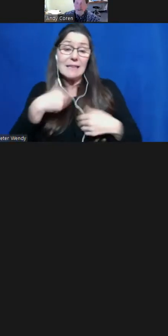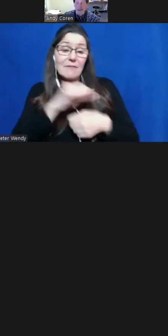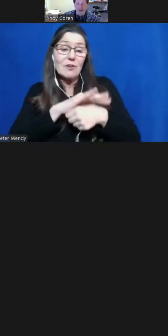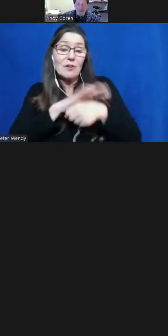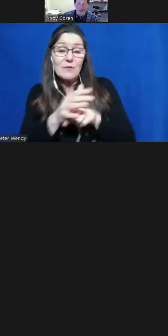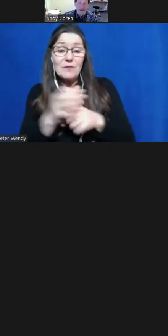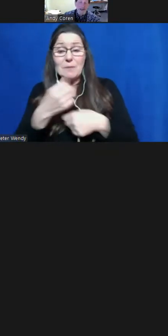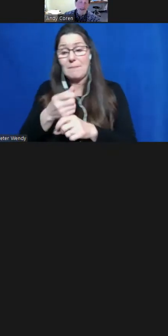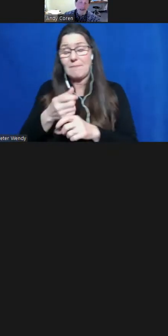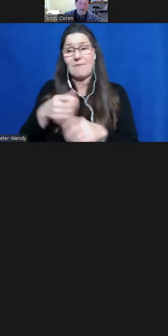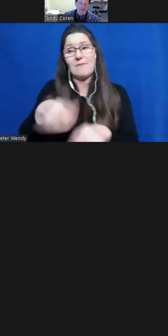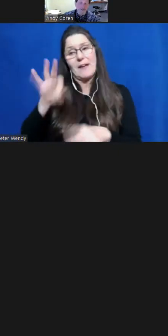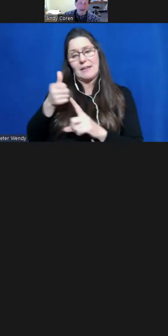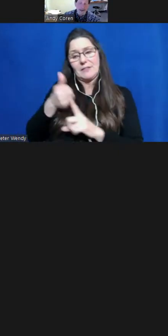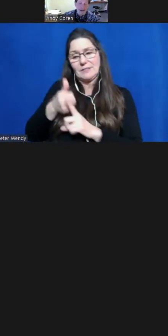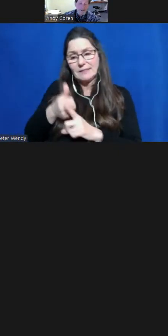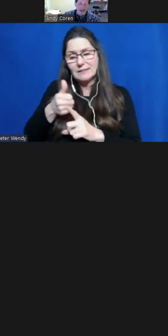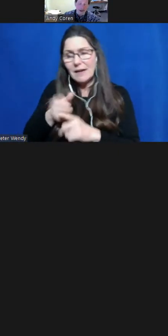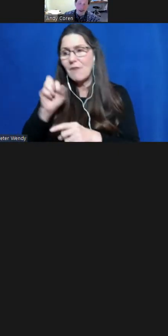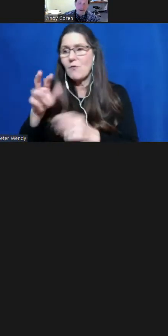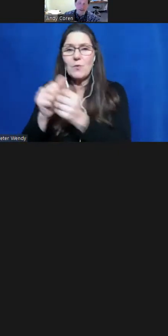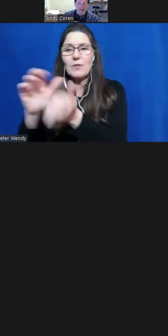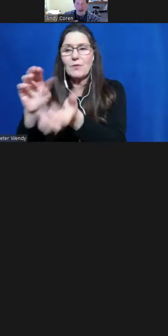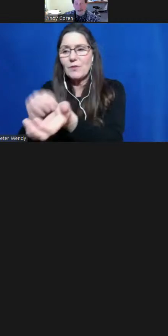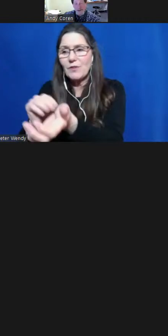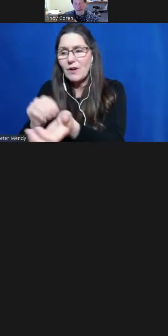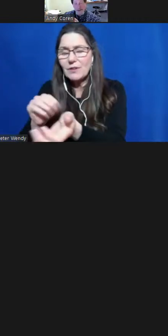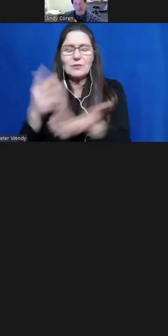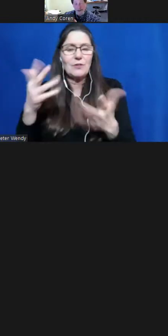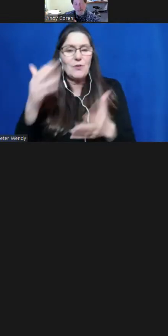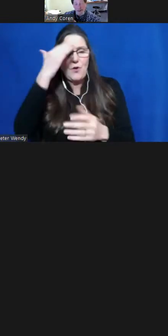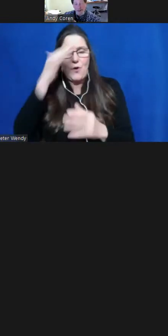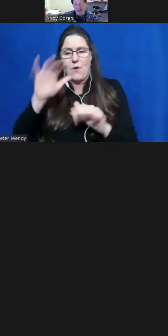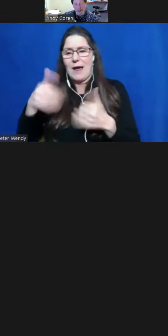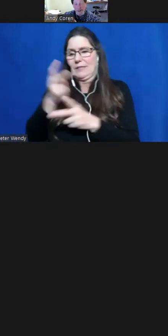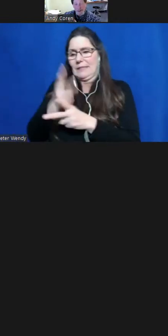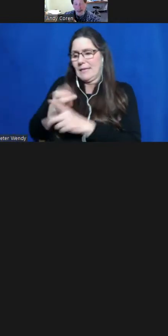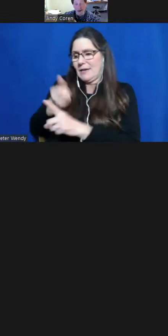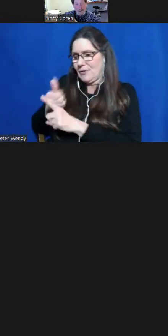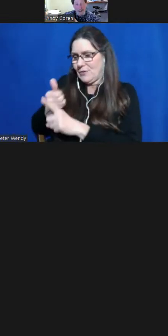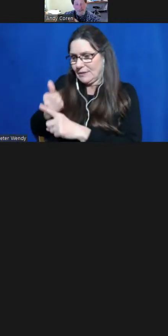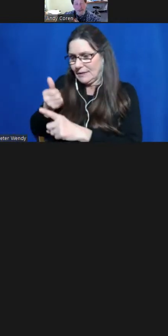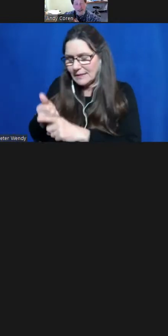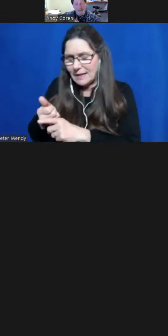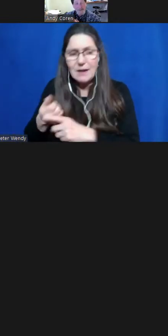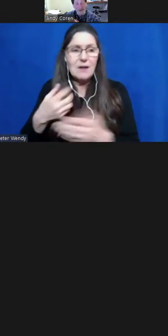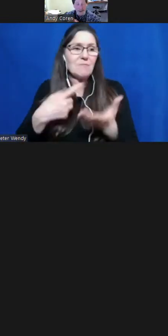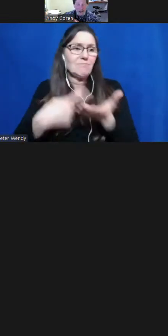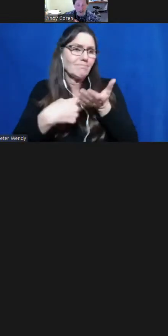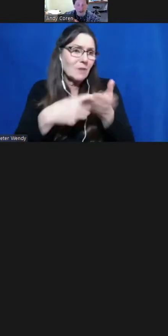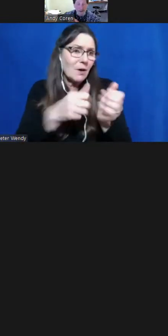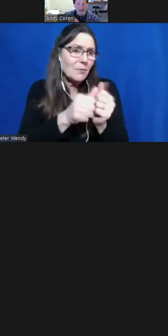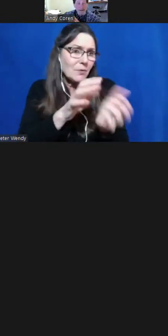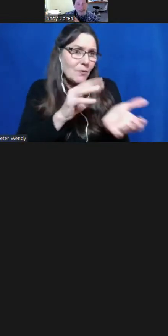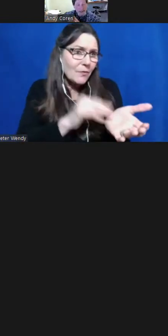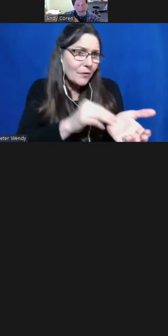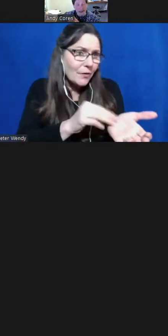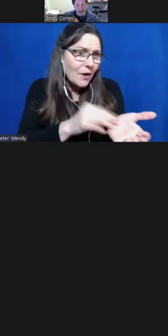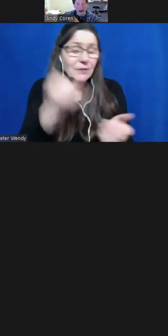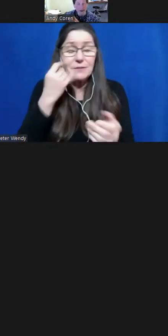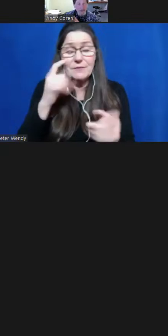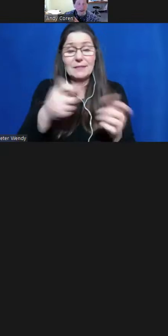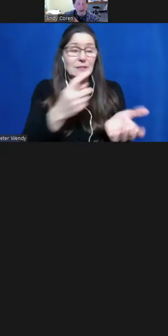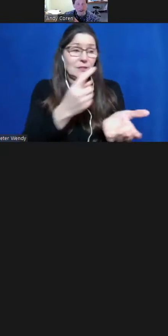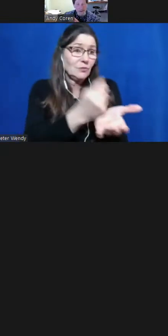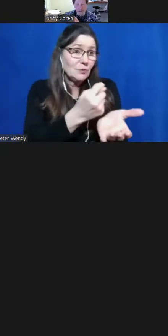care of themselves. And if they talk to their provider, then appropriate care is given to them. And if they need treatment, then that's